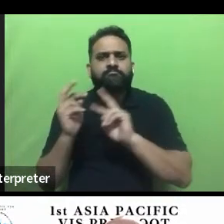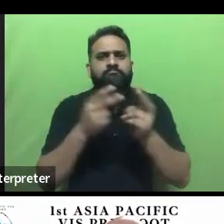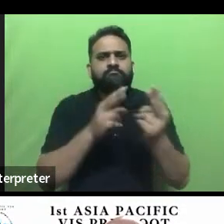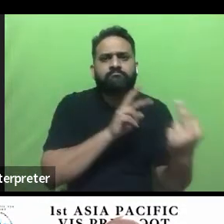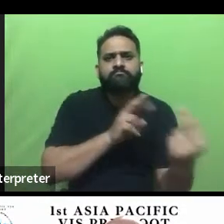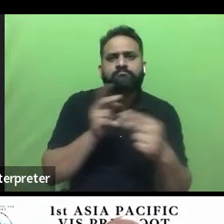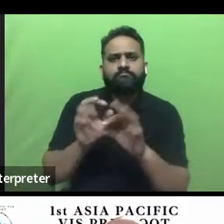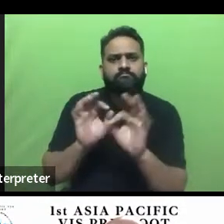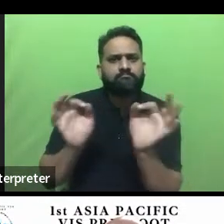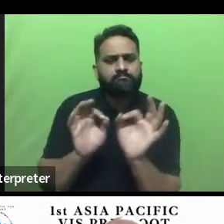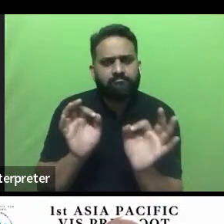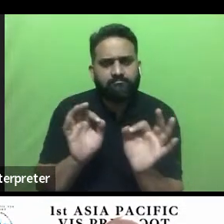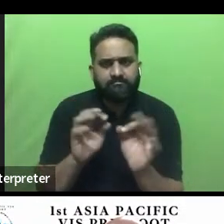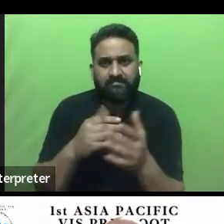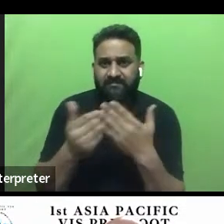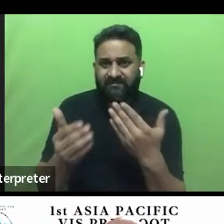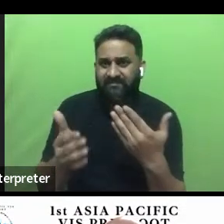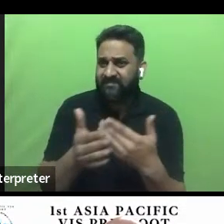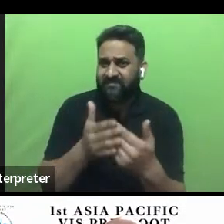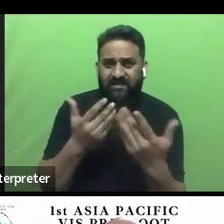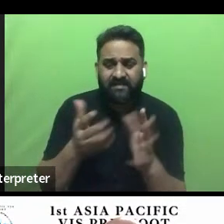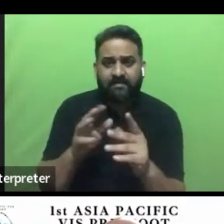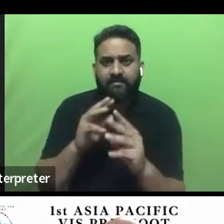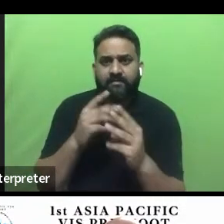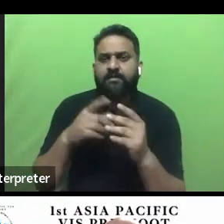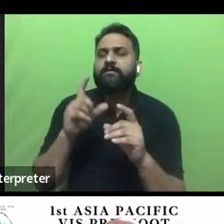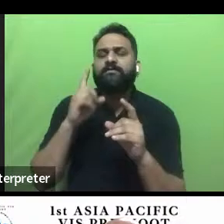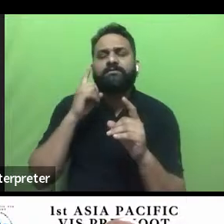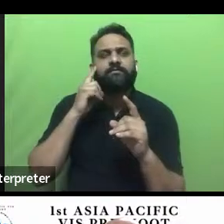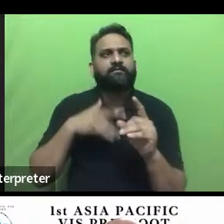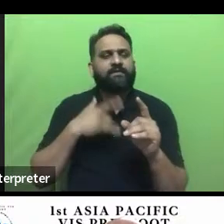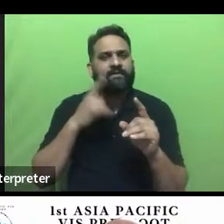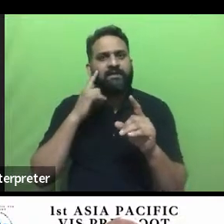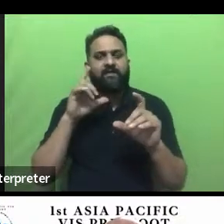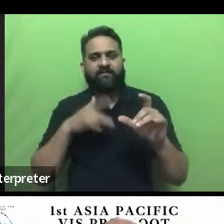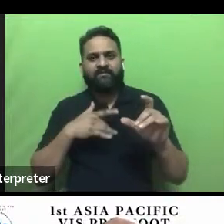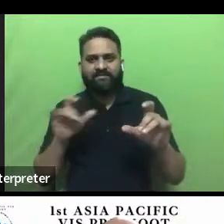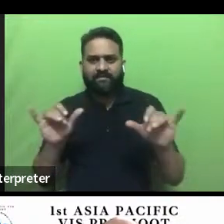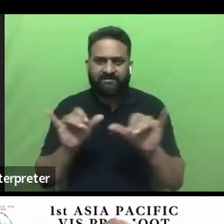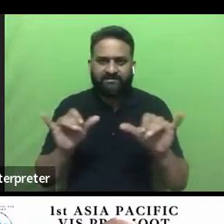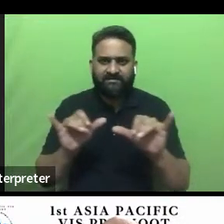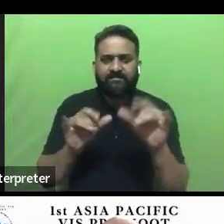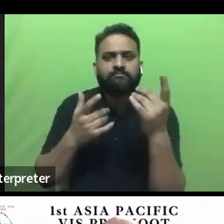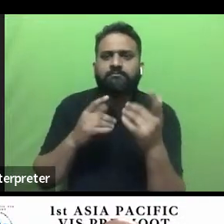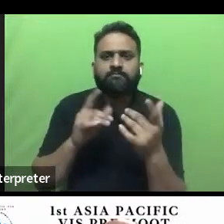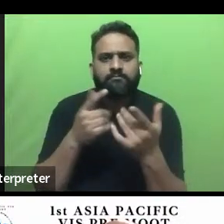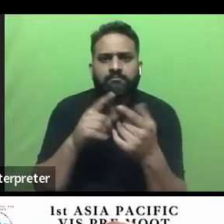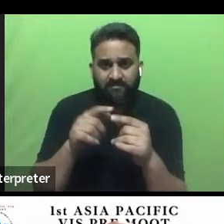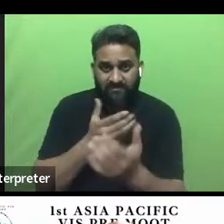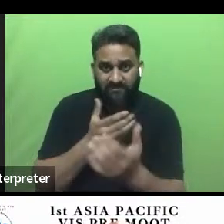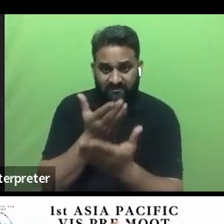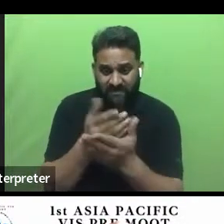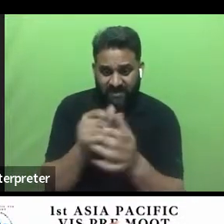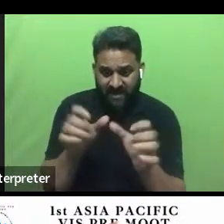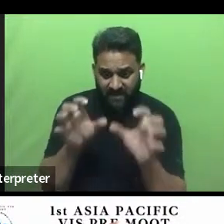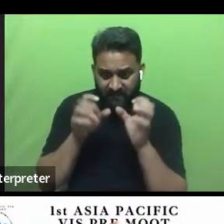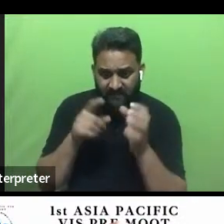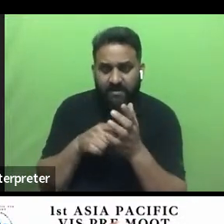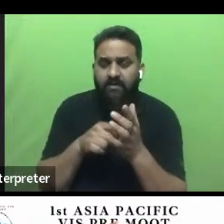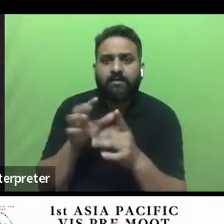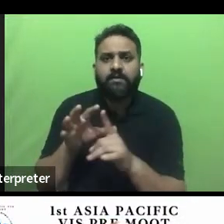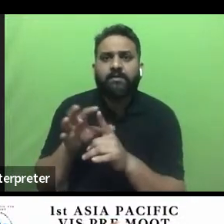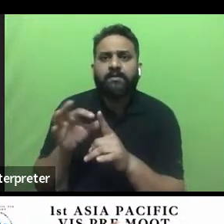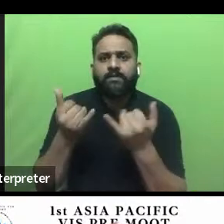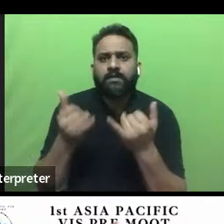any meeting of minds or common intention with respect to which arbitration agreement was to be applied to the present